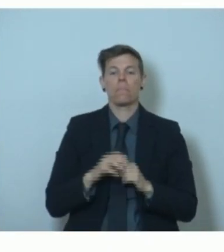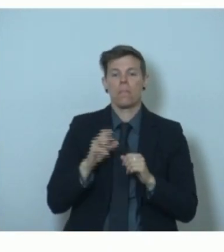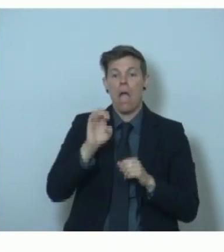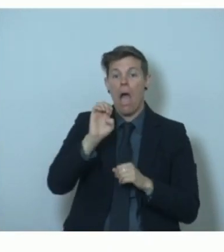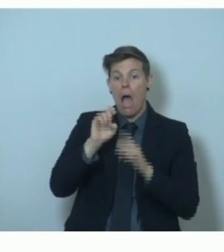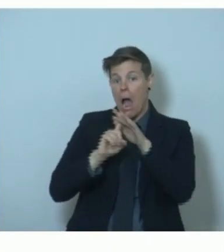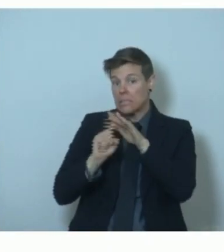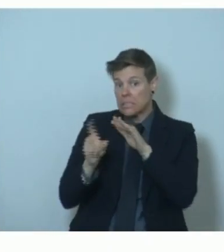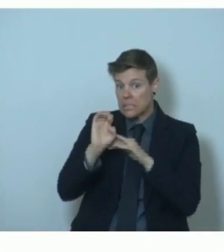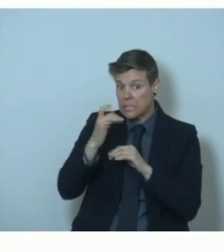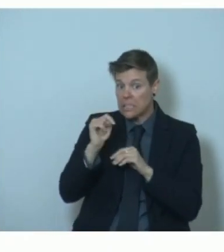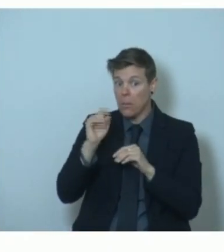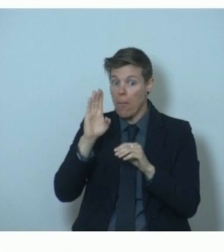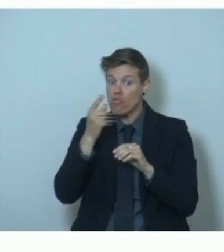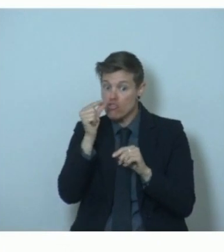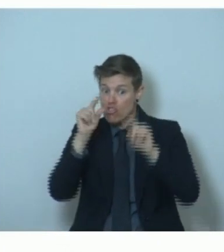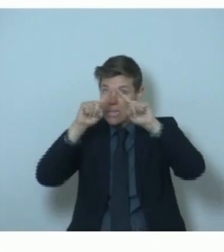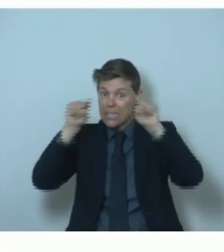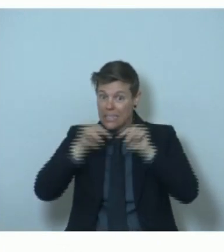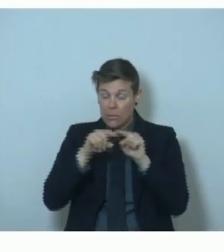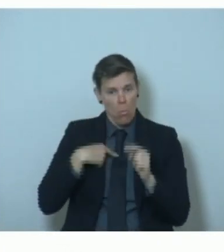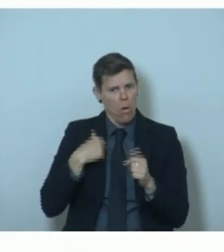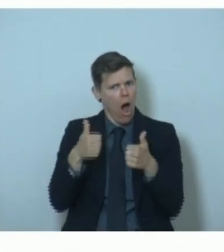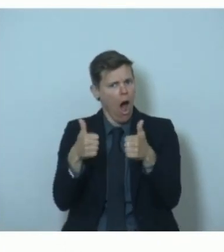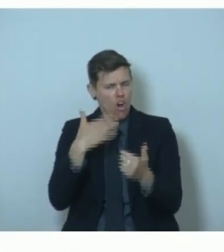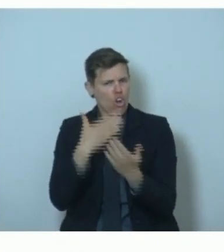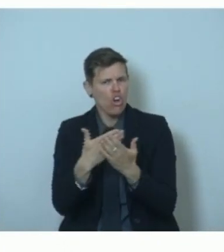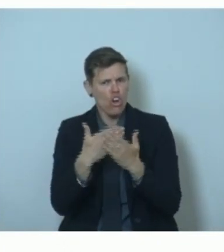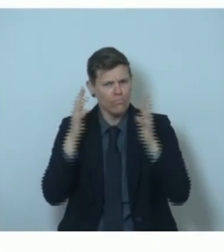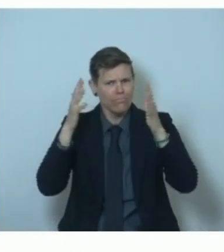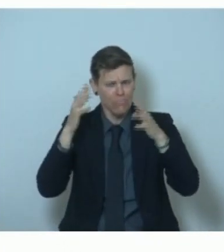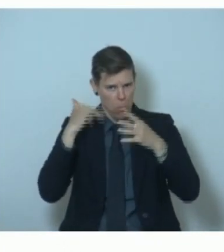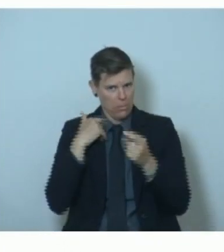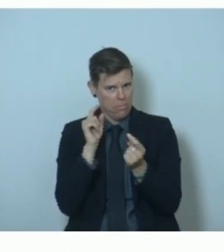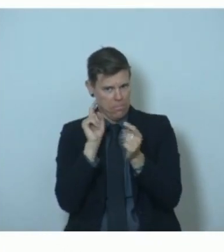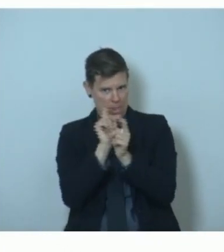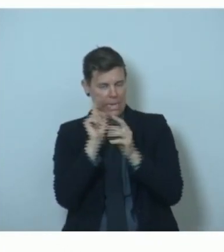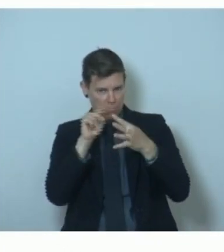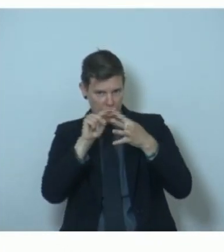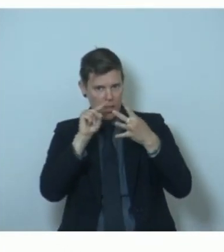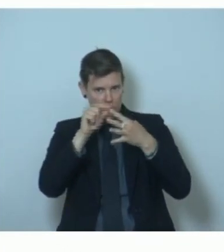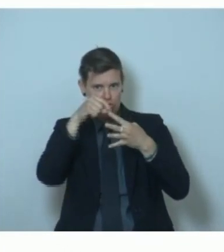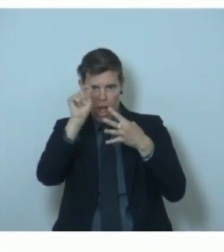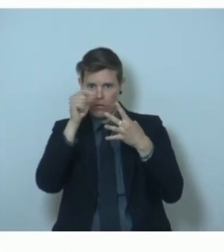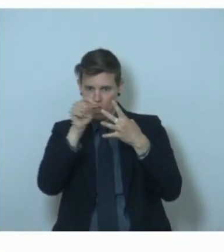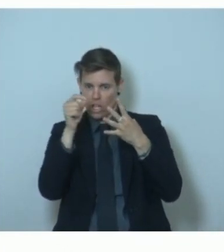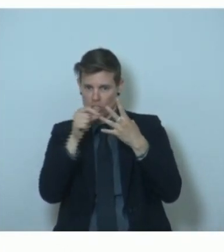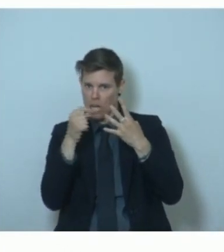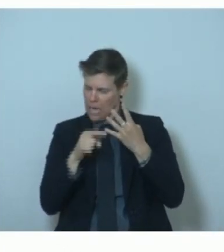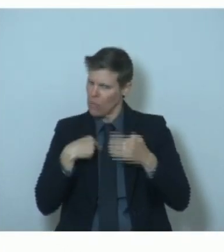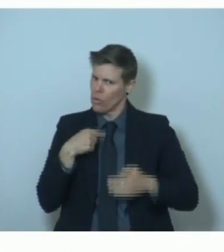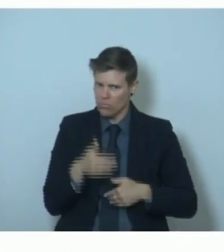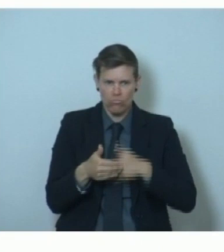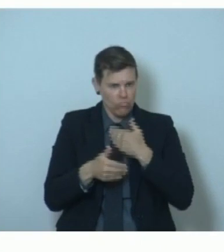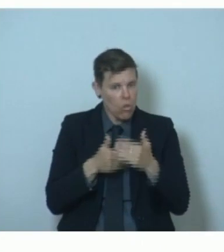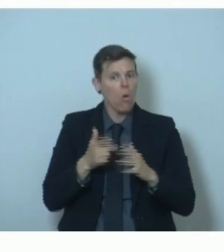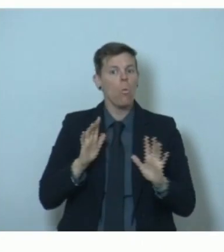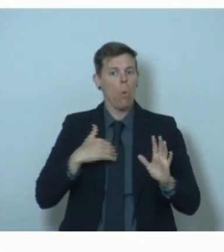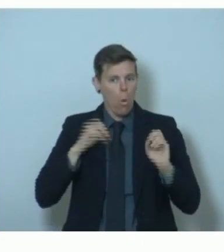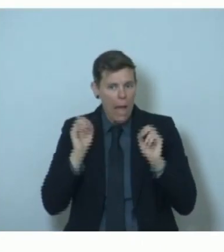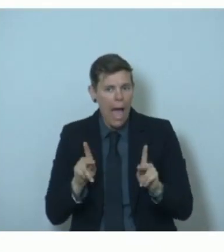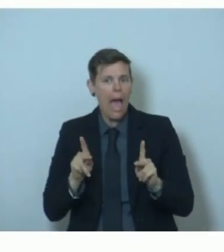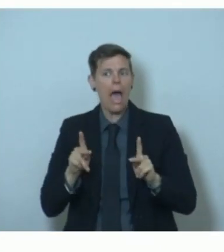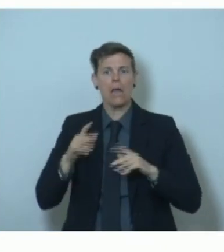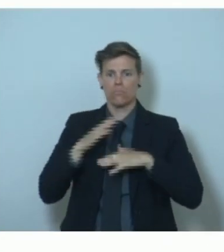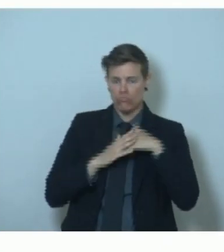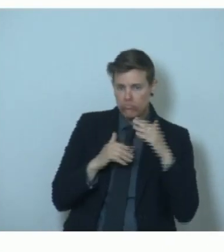well and meeting the targets we're trying to meet for the most part, and feel comfortable with this reopening process. Also, just to mention that we're not